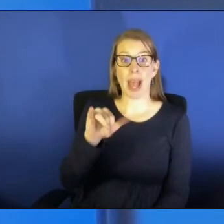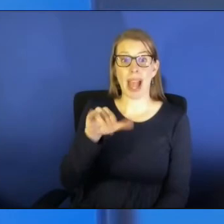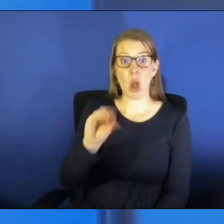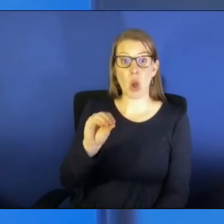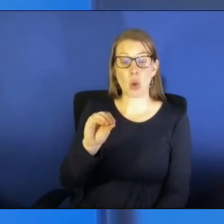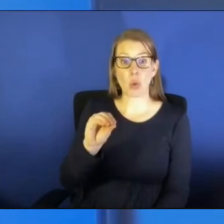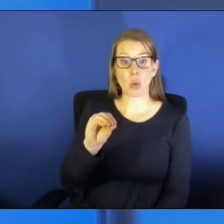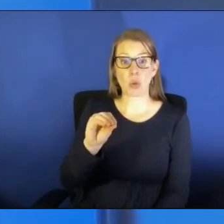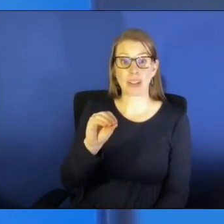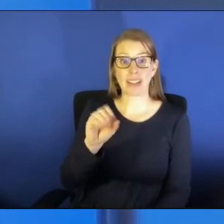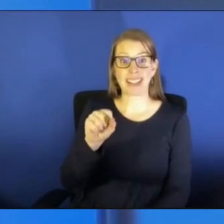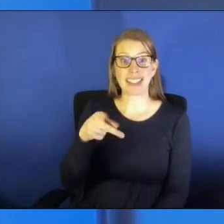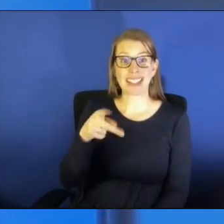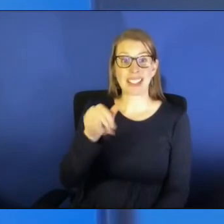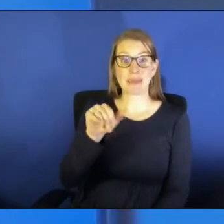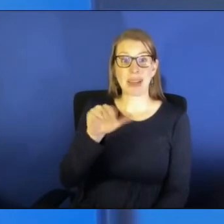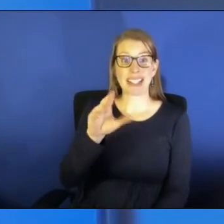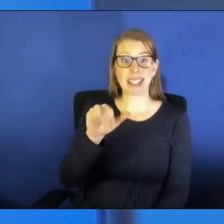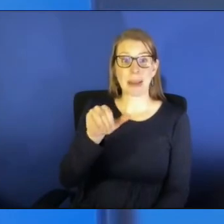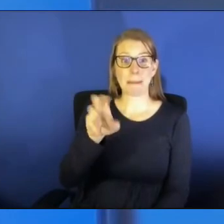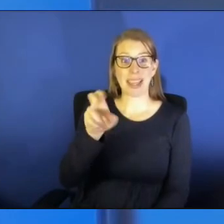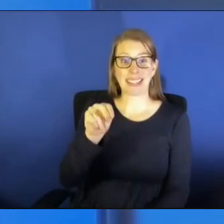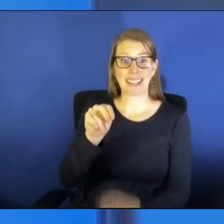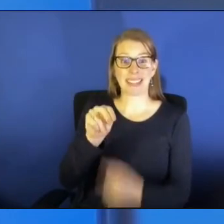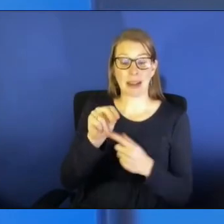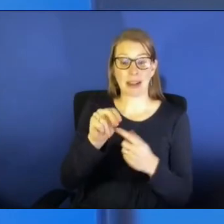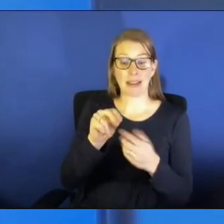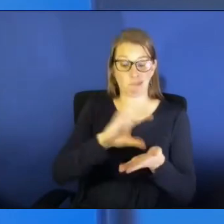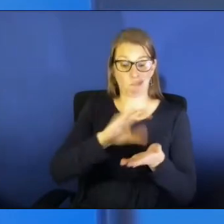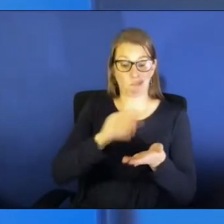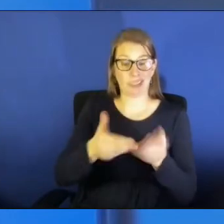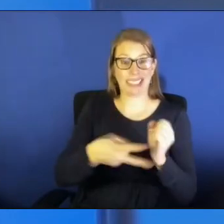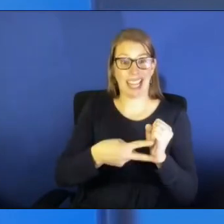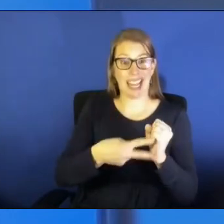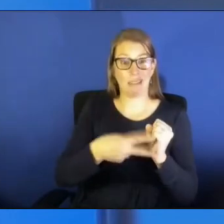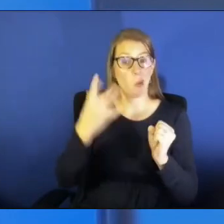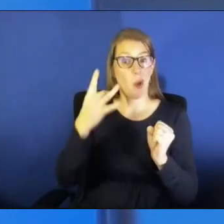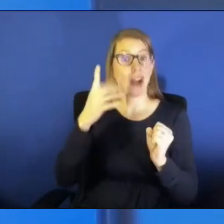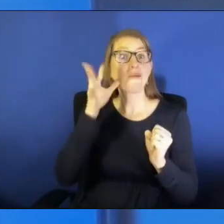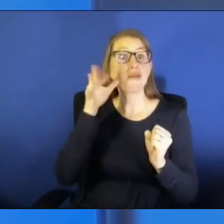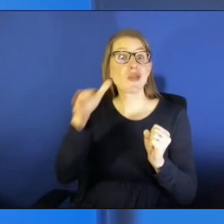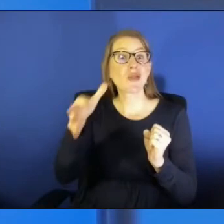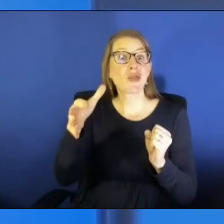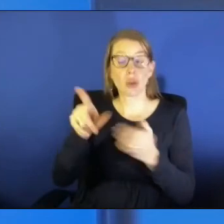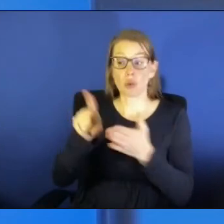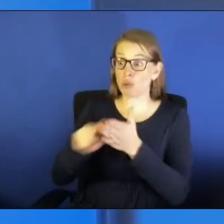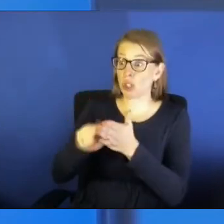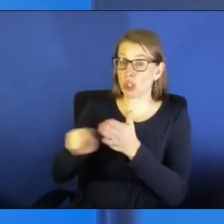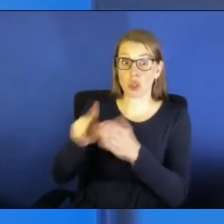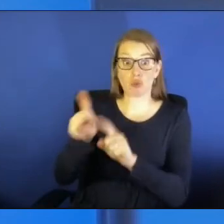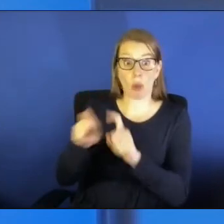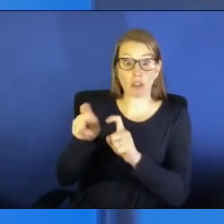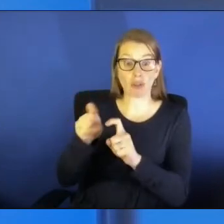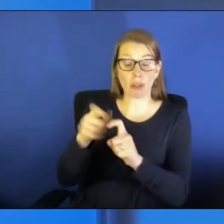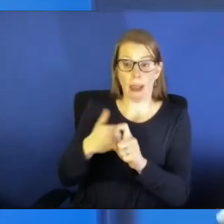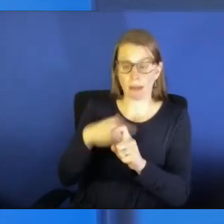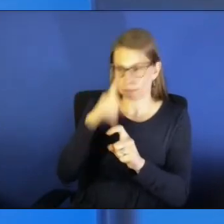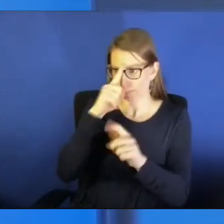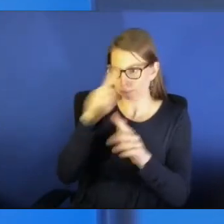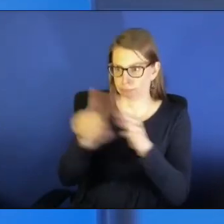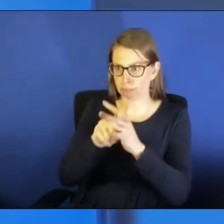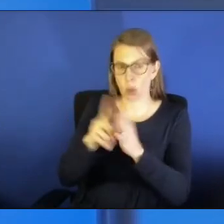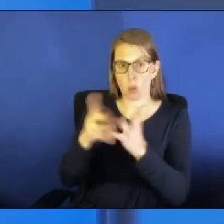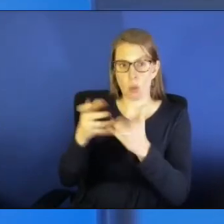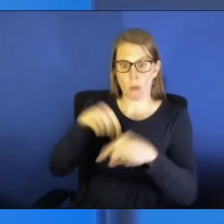saved. And it gets saved so that in the future, when we have a research question and we want to go back and